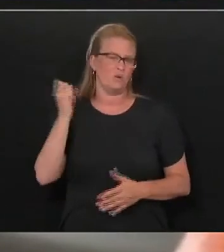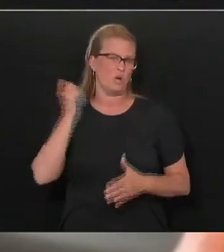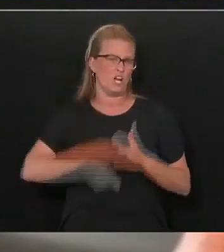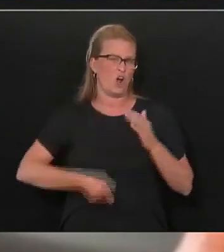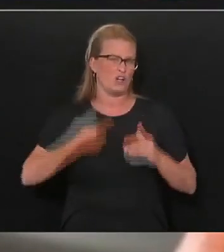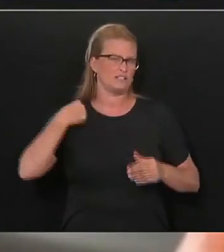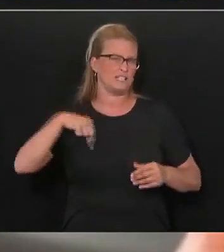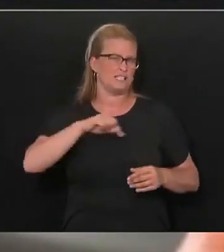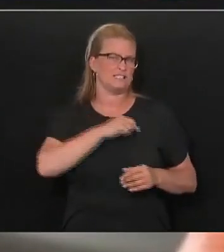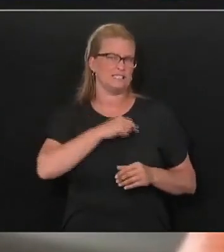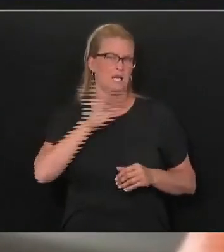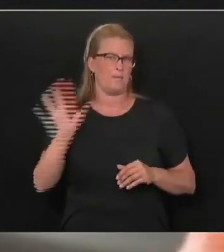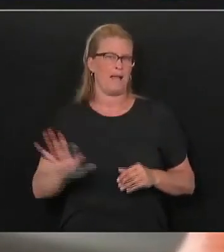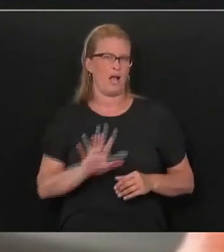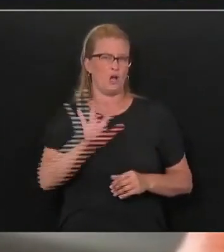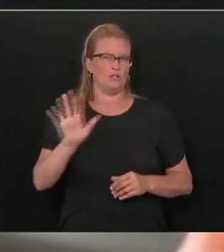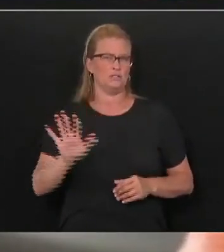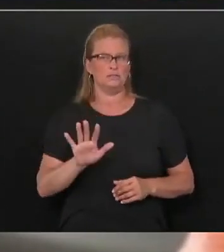us